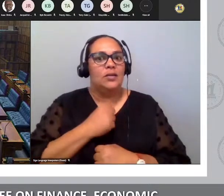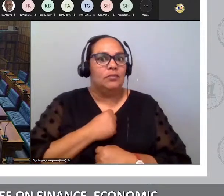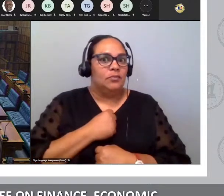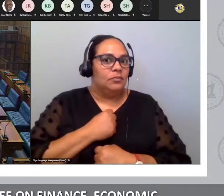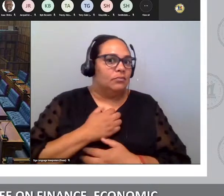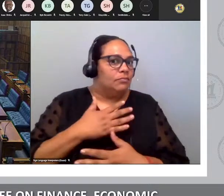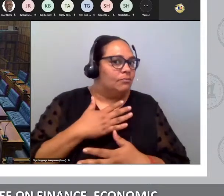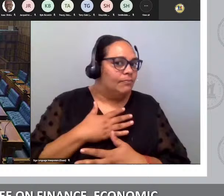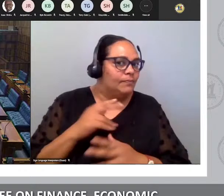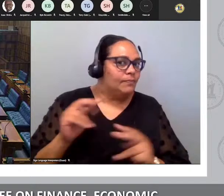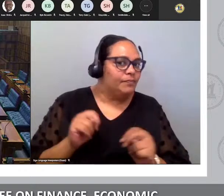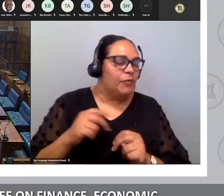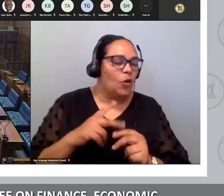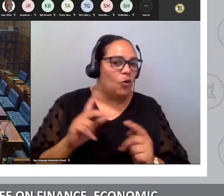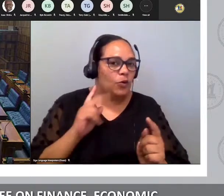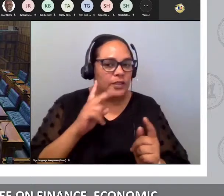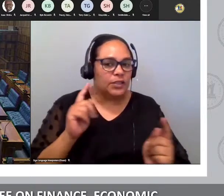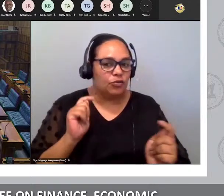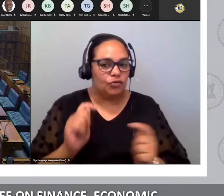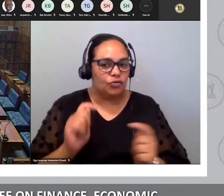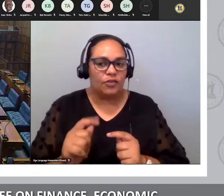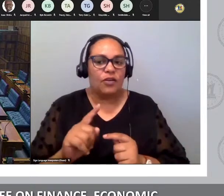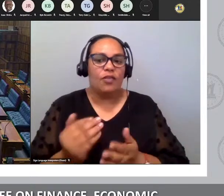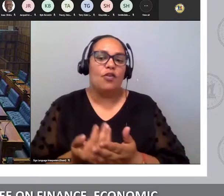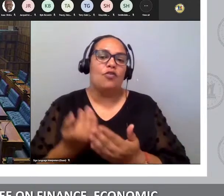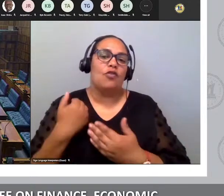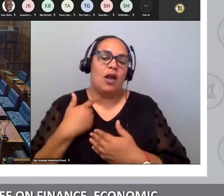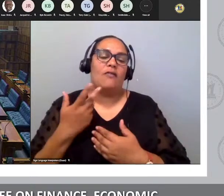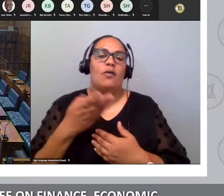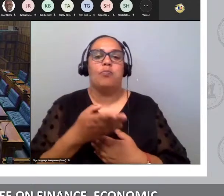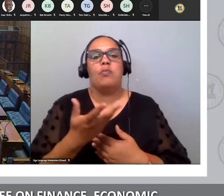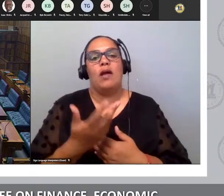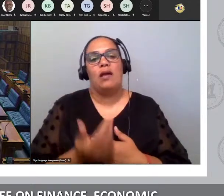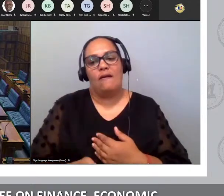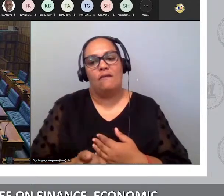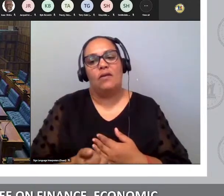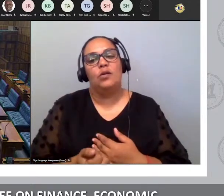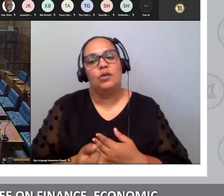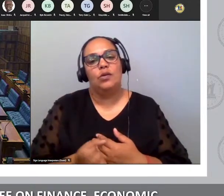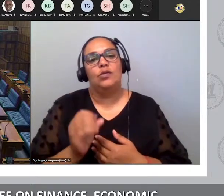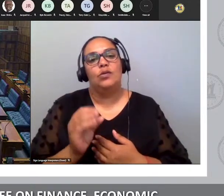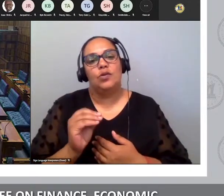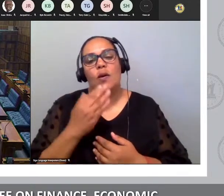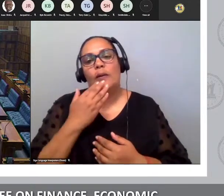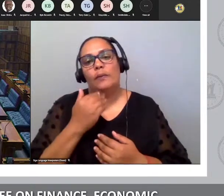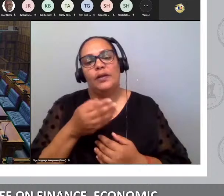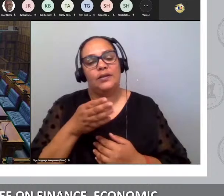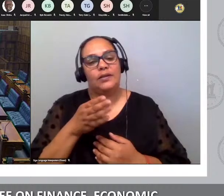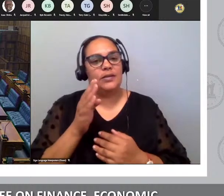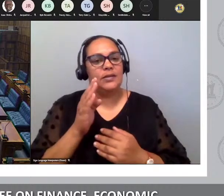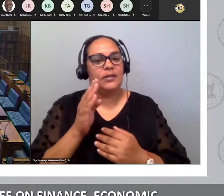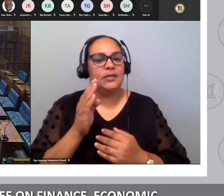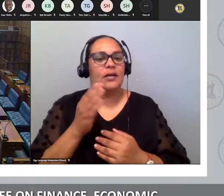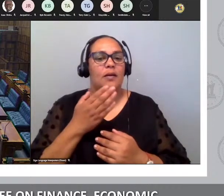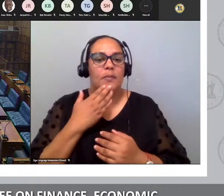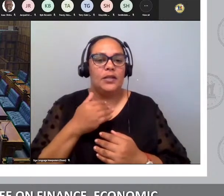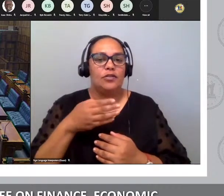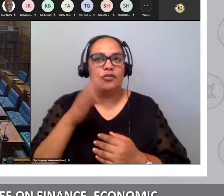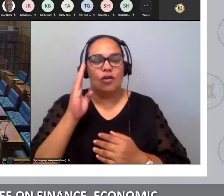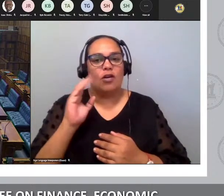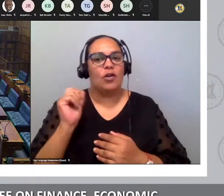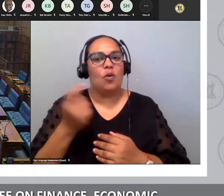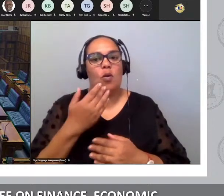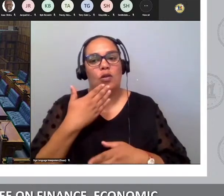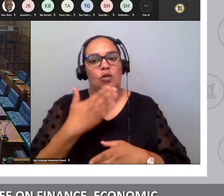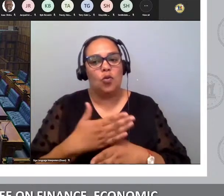are seeing that we've turned and and the recovery is in place so please God and please everyone working